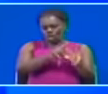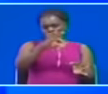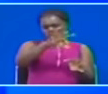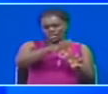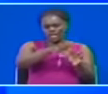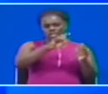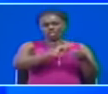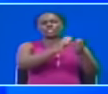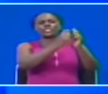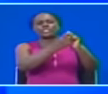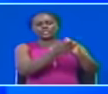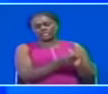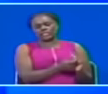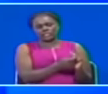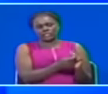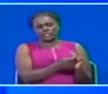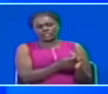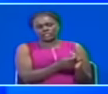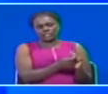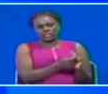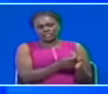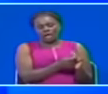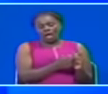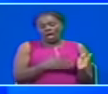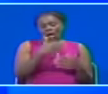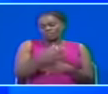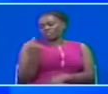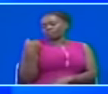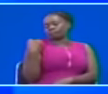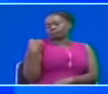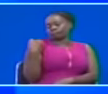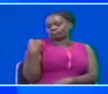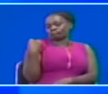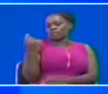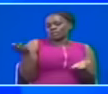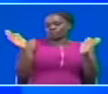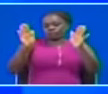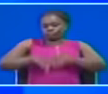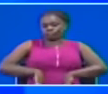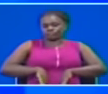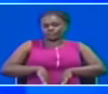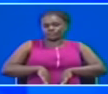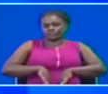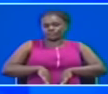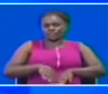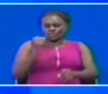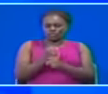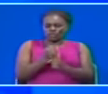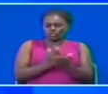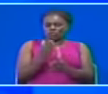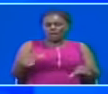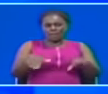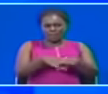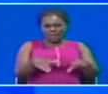elections and campaign financing amended after yesterday's session ended in disarray. Now, in a bid to ensure the